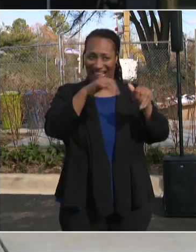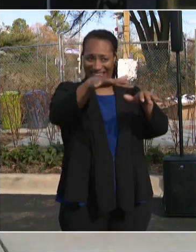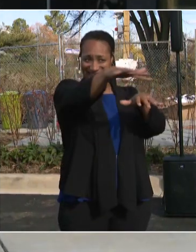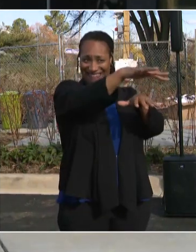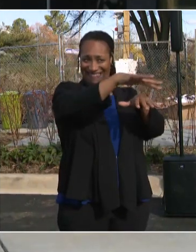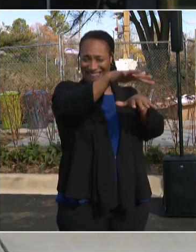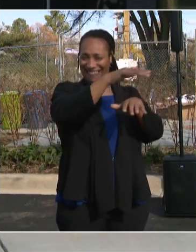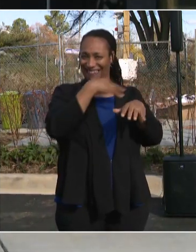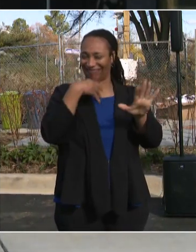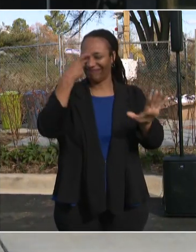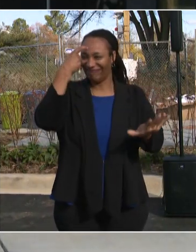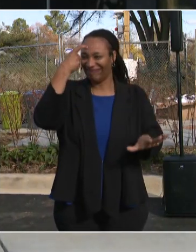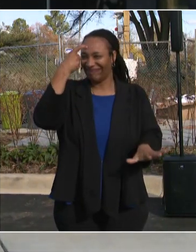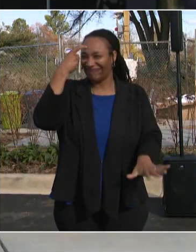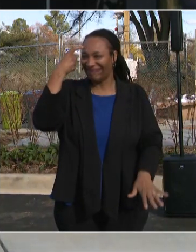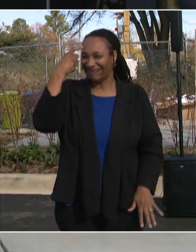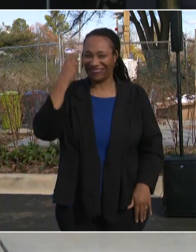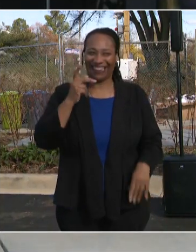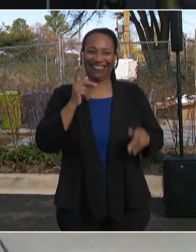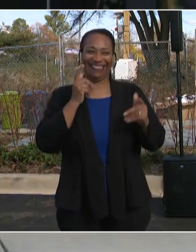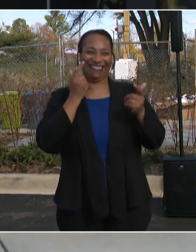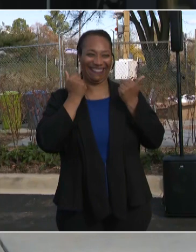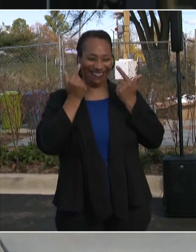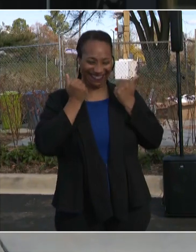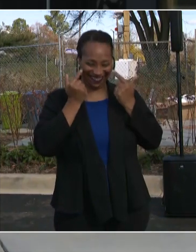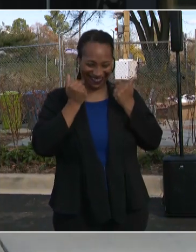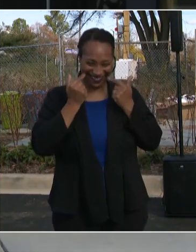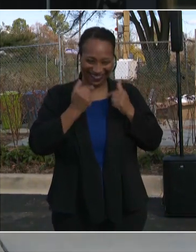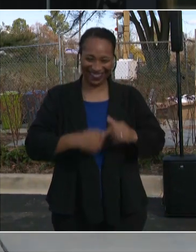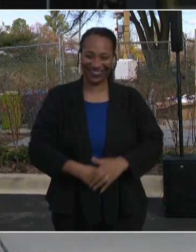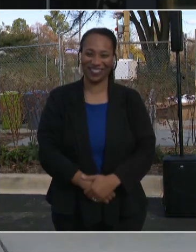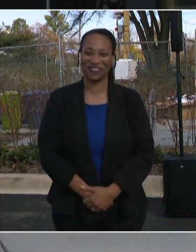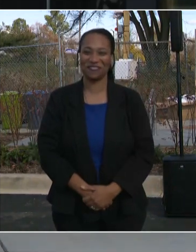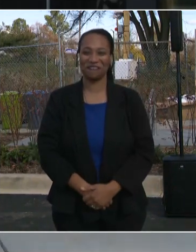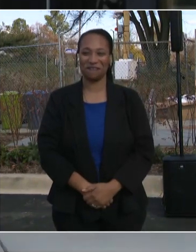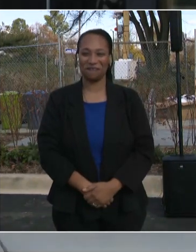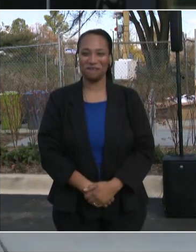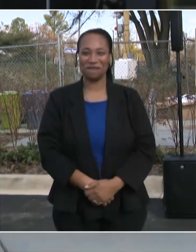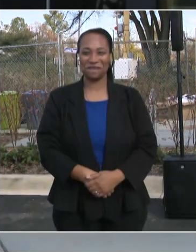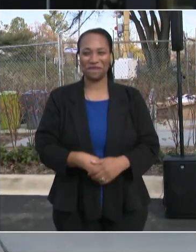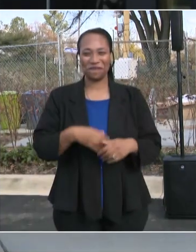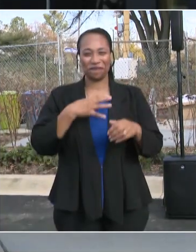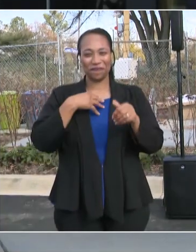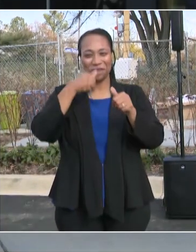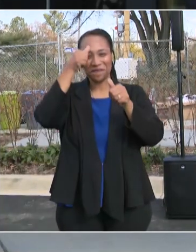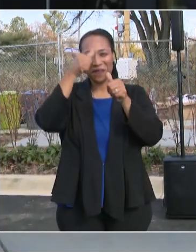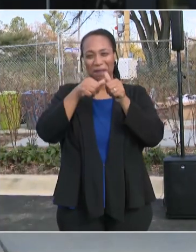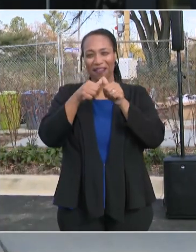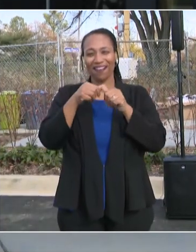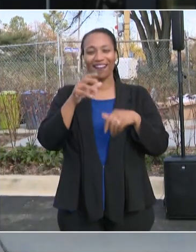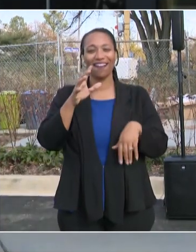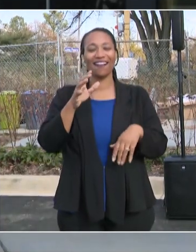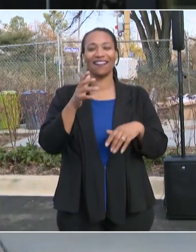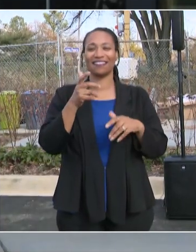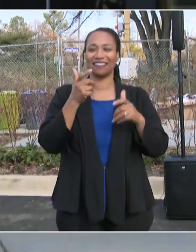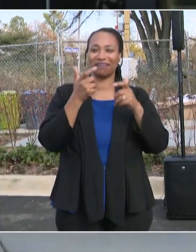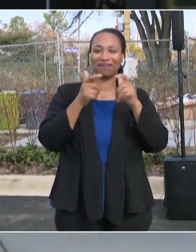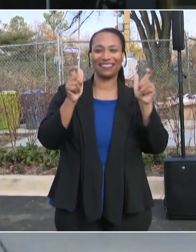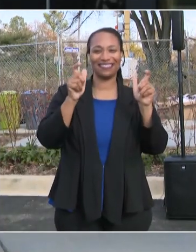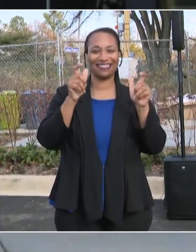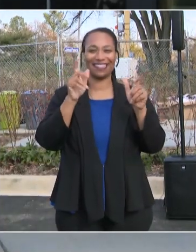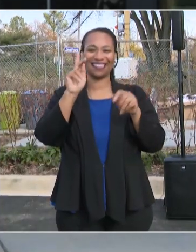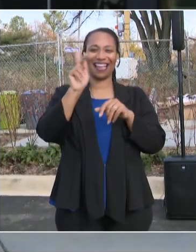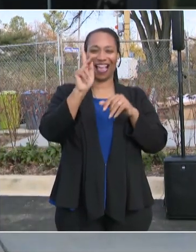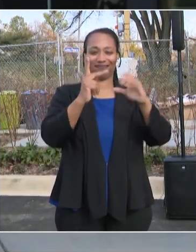also I was telling my driver who was driving, I said, man, remember, I said, everybody remembers the Big K liquor store, but they forget that the police department was right across the street,